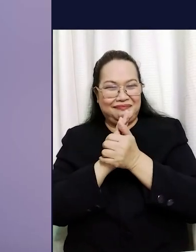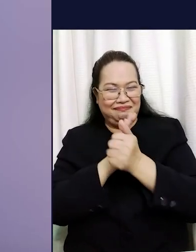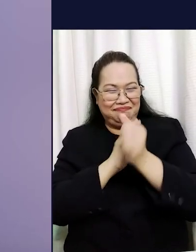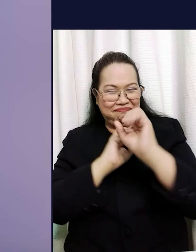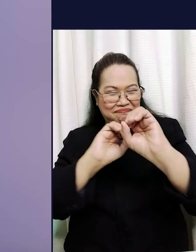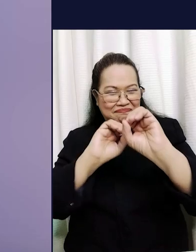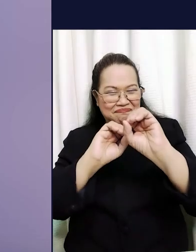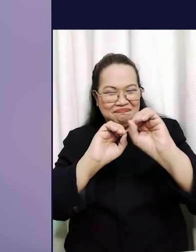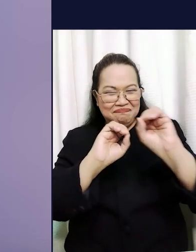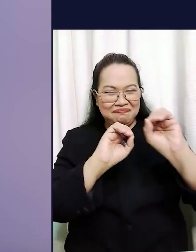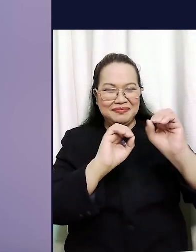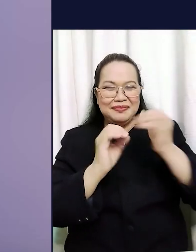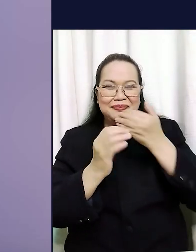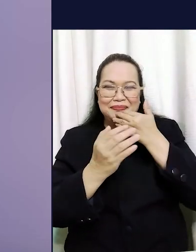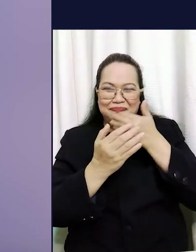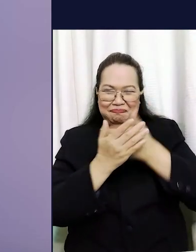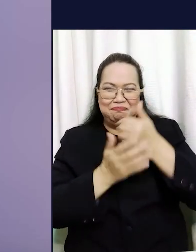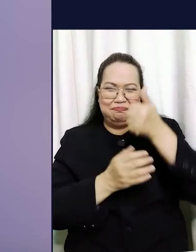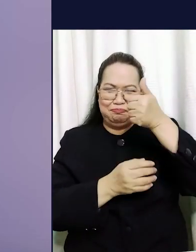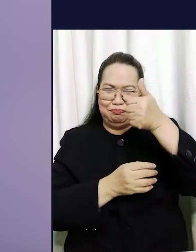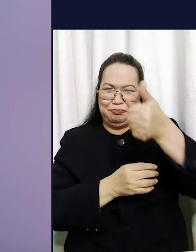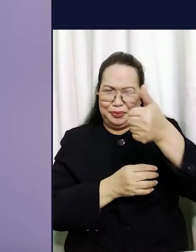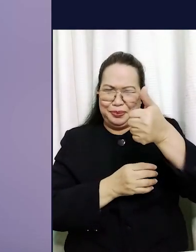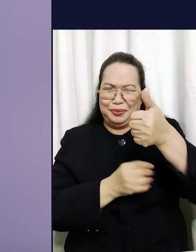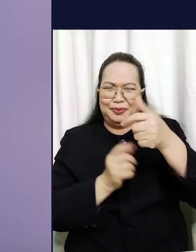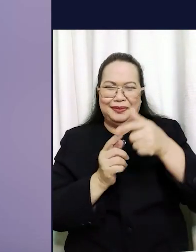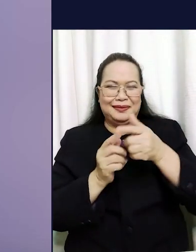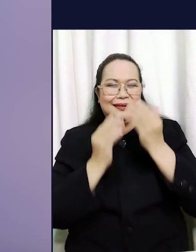beautiful song someone would sing